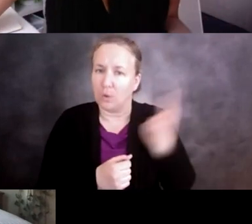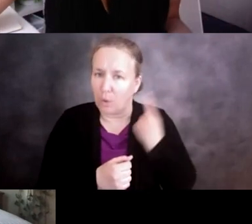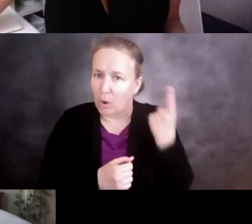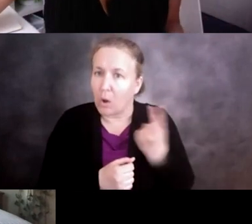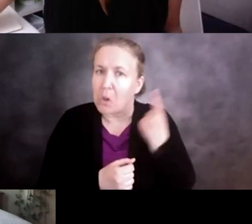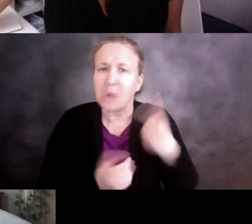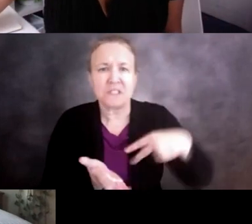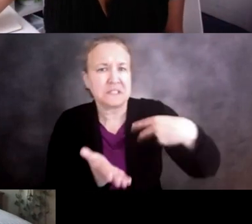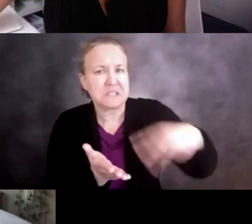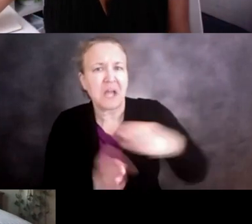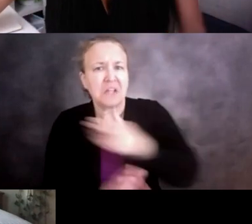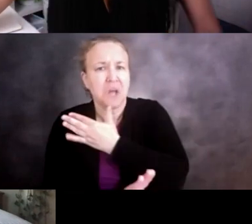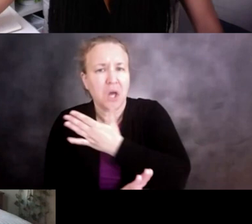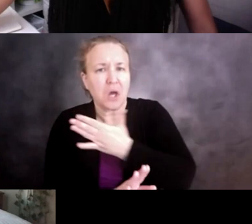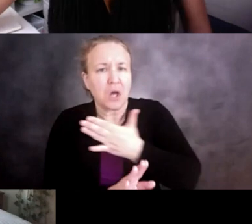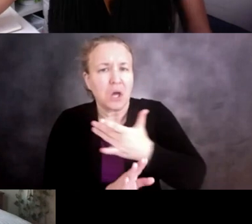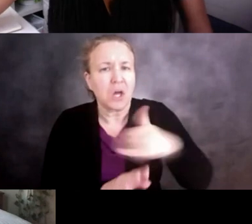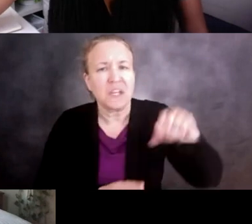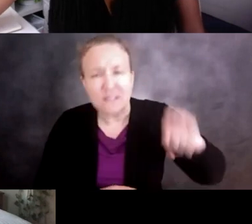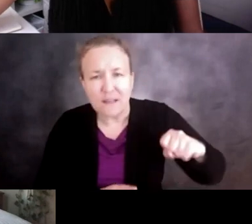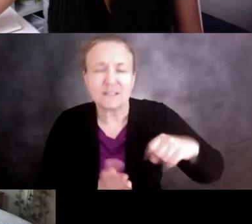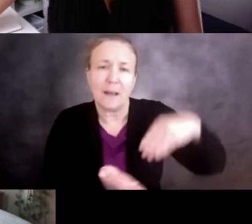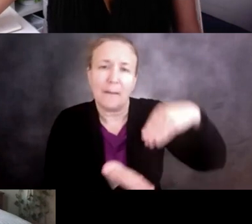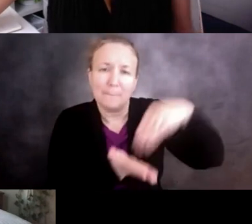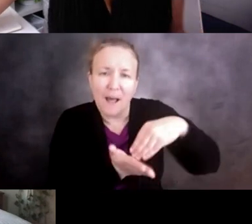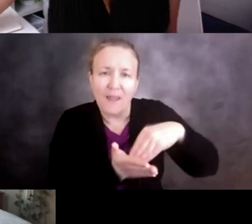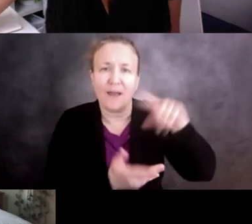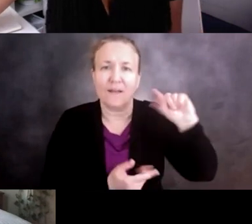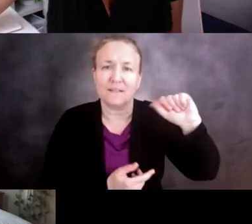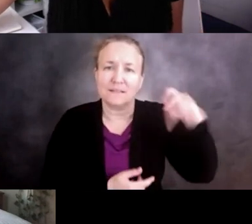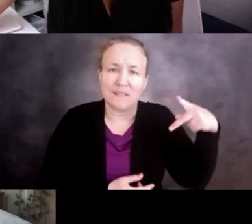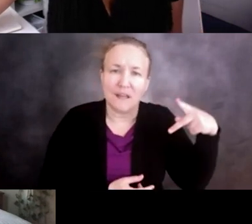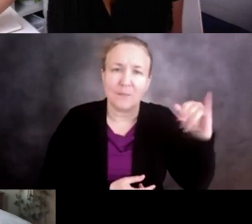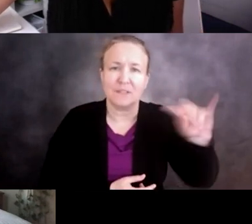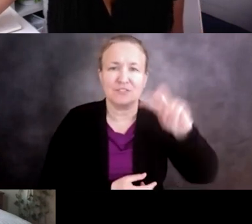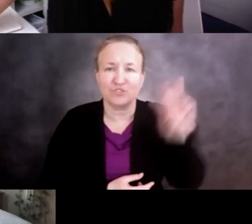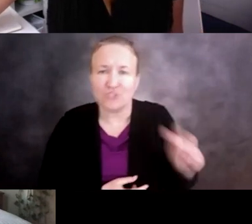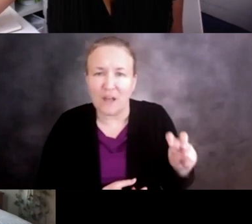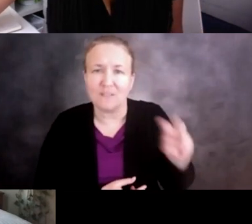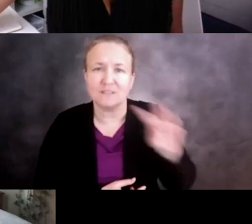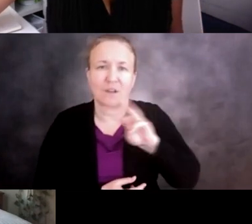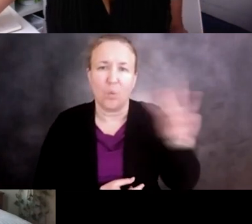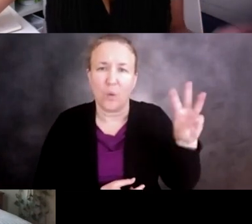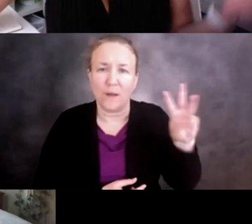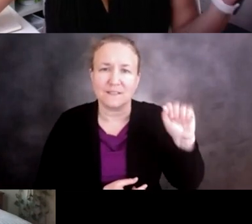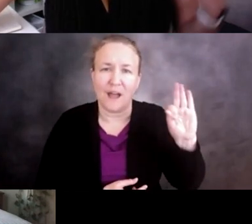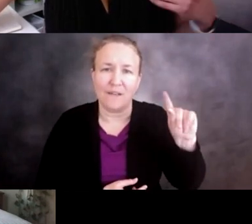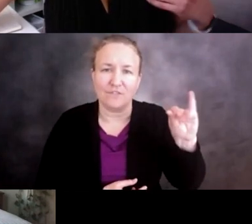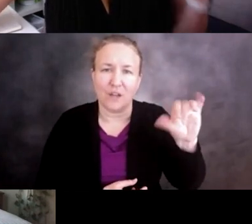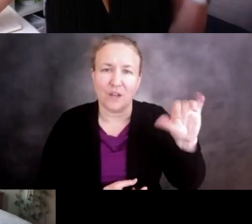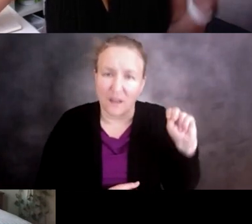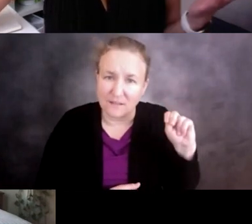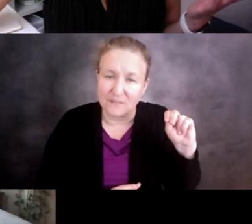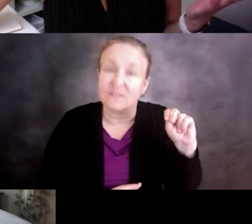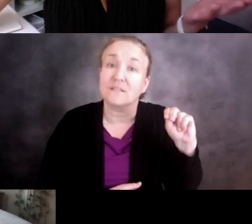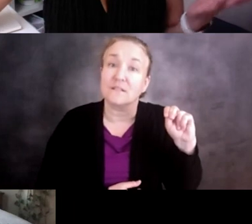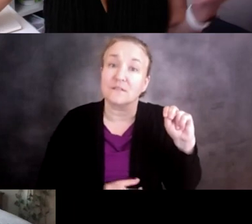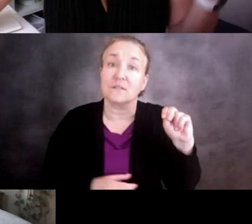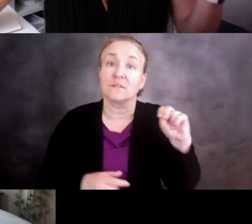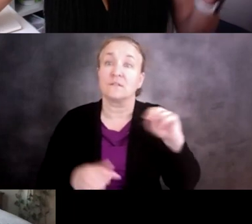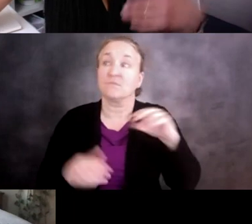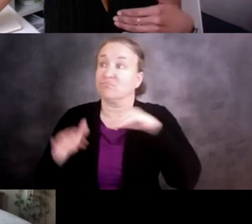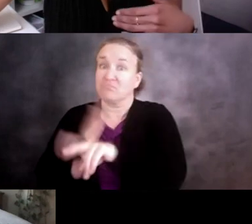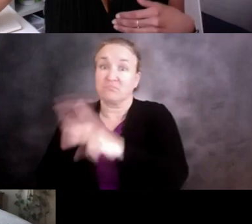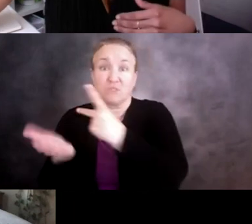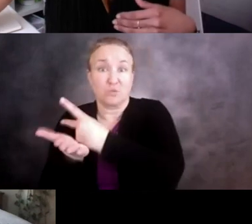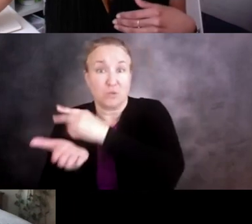been dancing in some ways, ballet, tap, jazz, West African. I went back, when I went to graduate school, I